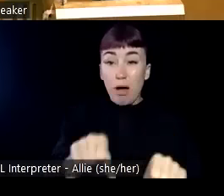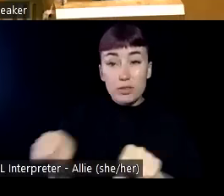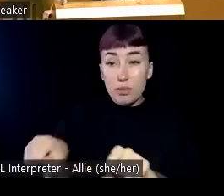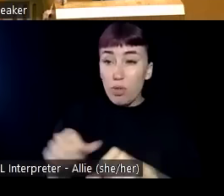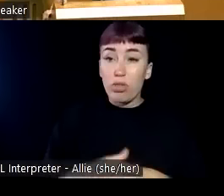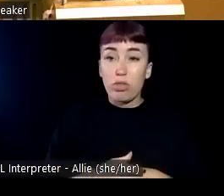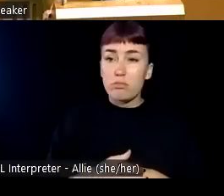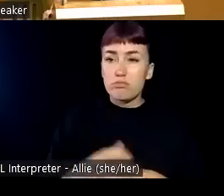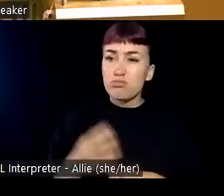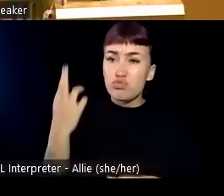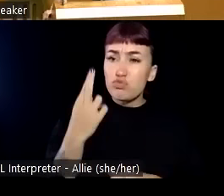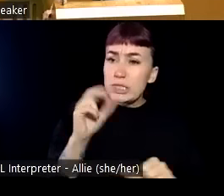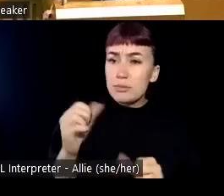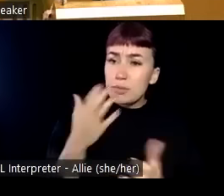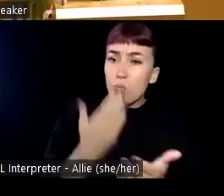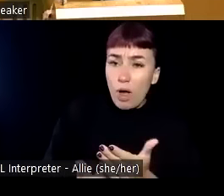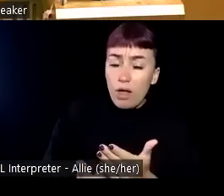reasonably well.